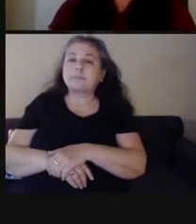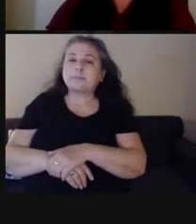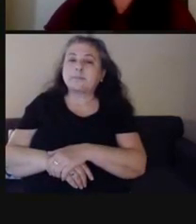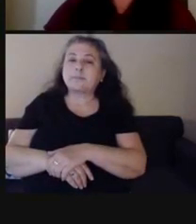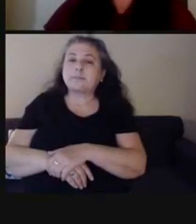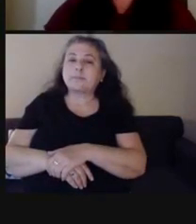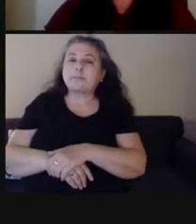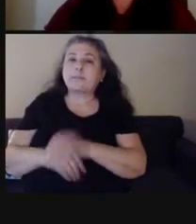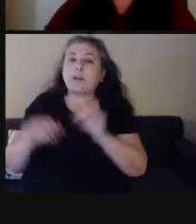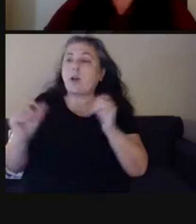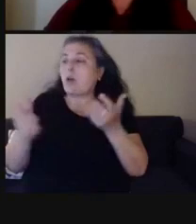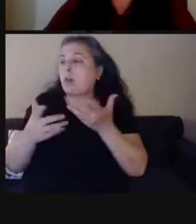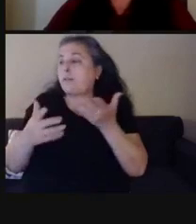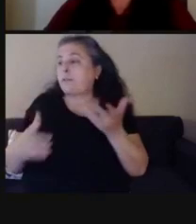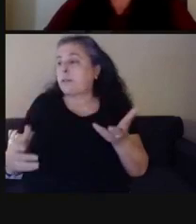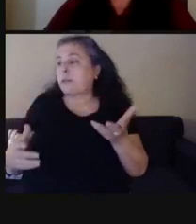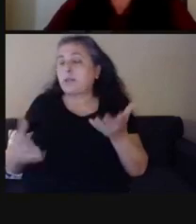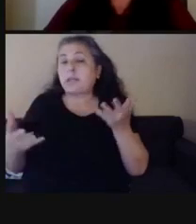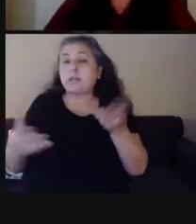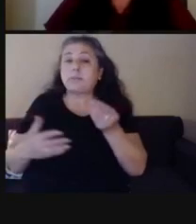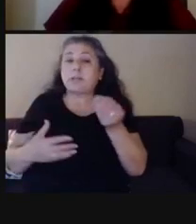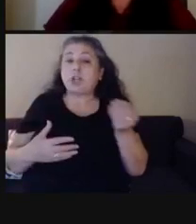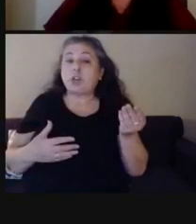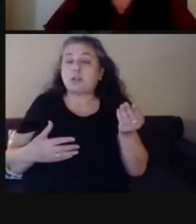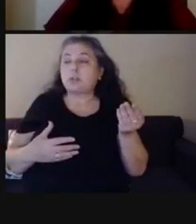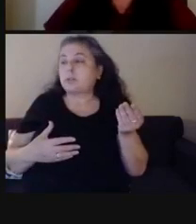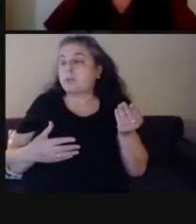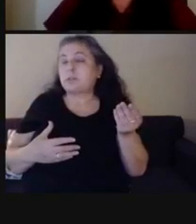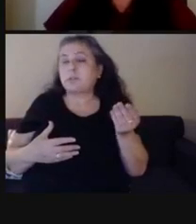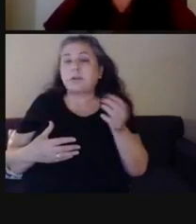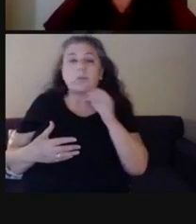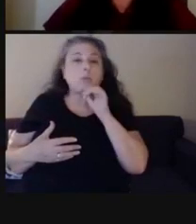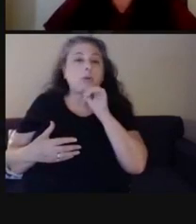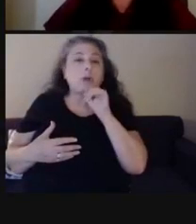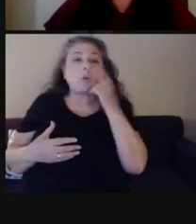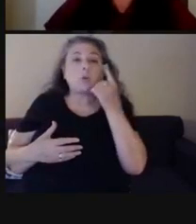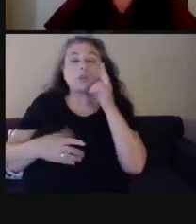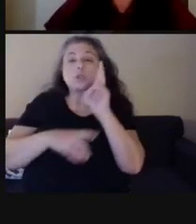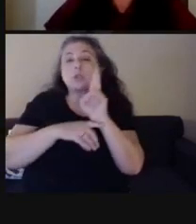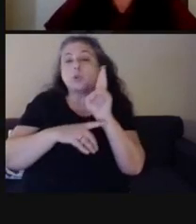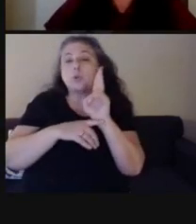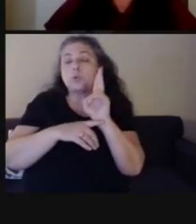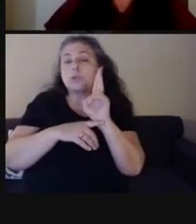All of this, these materials, they weren't just used as